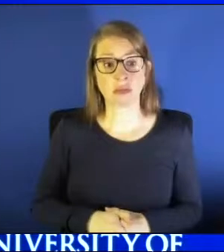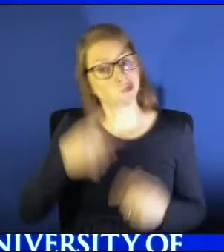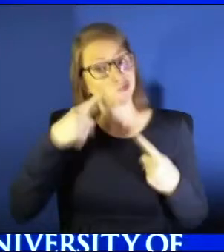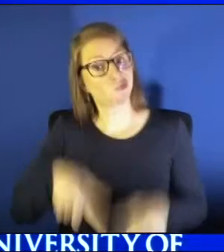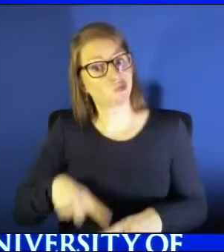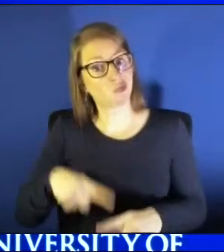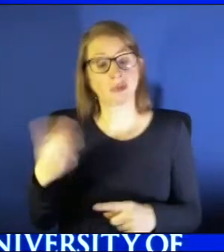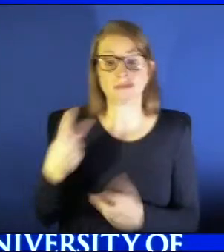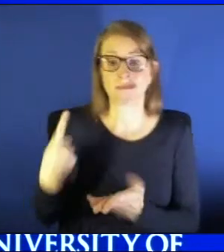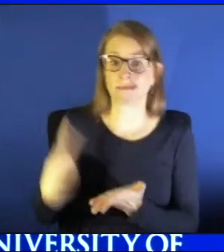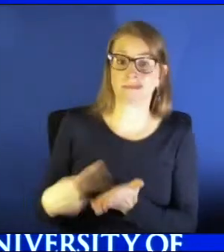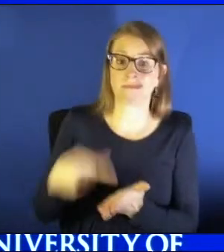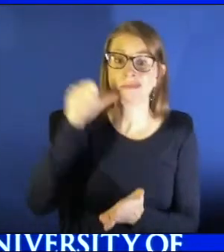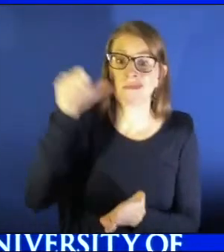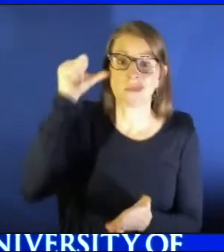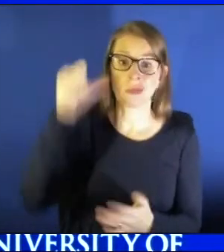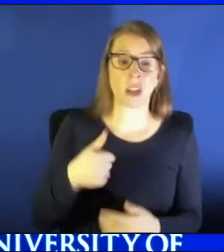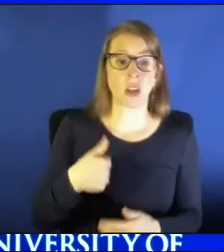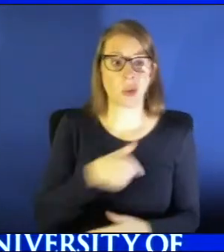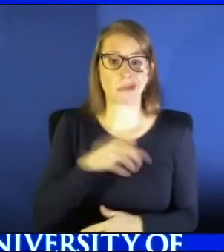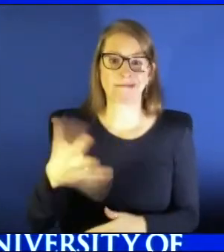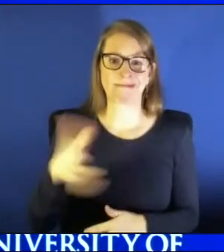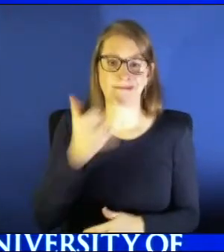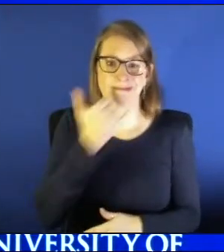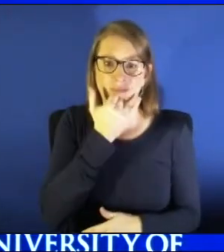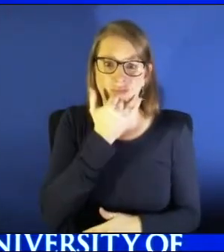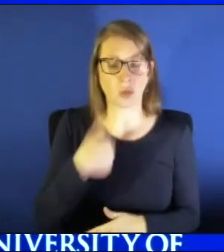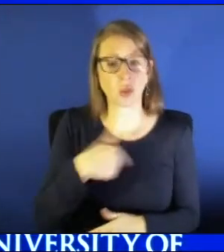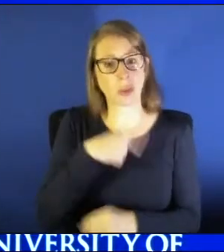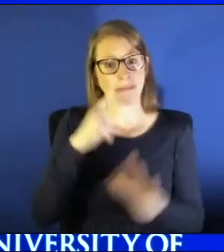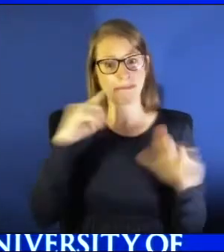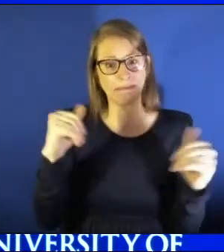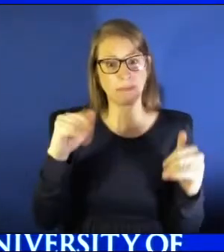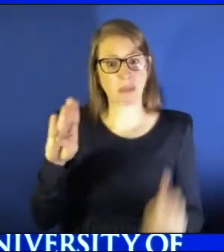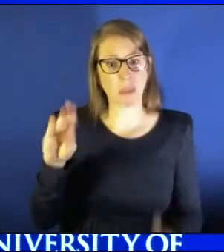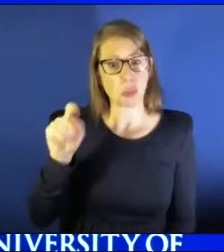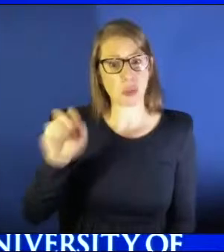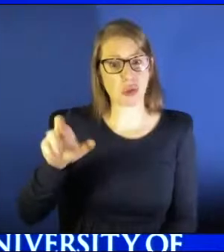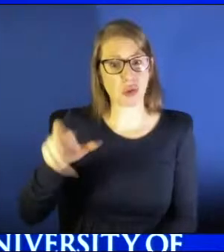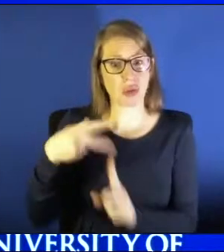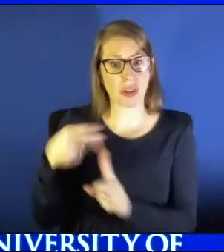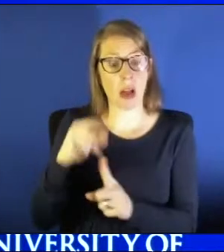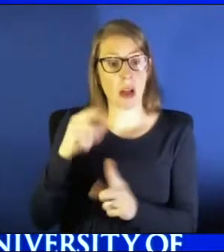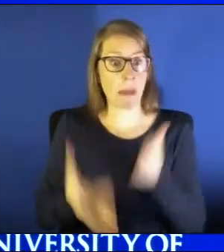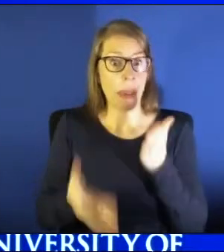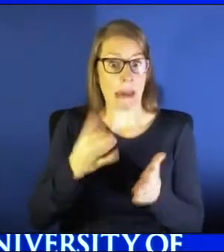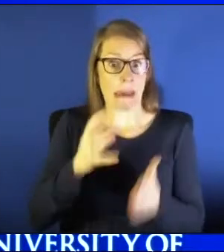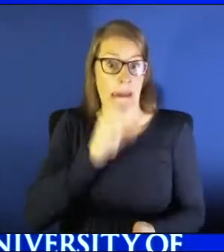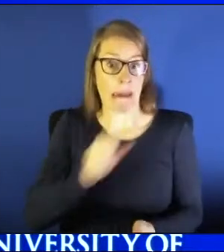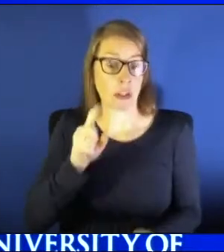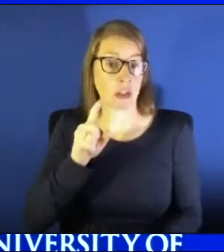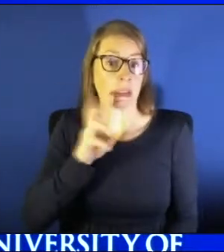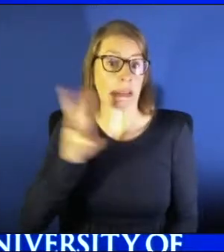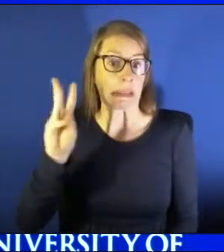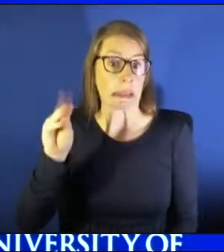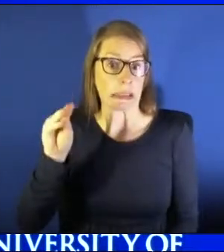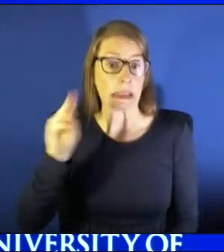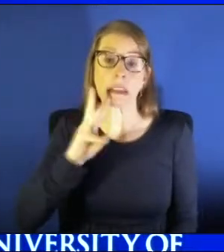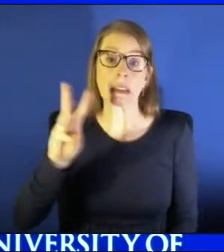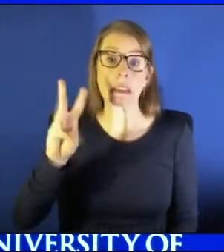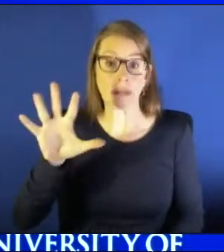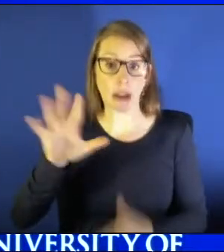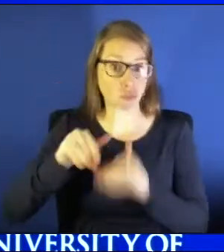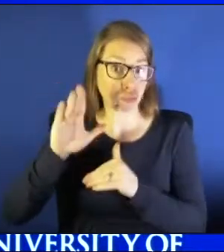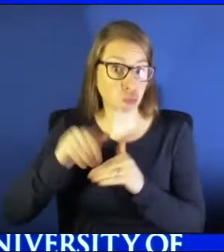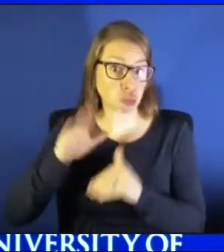Steve. We were kind of wrong when we anticipated these booster shots. We thought maybe age 60 or above, 65 or above, certainly there.